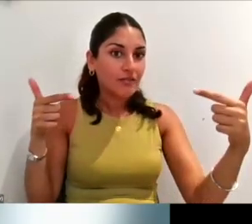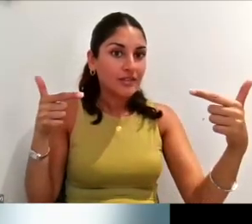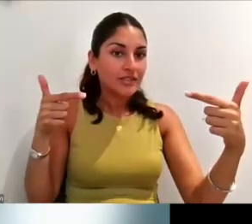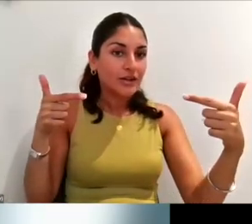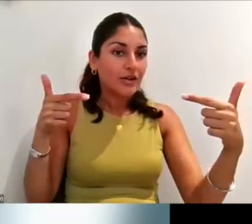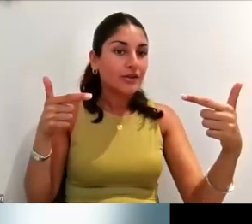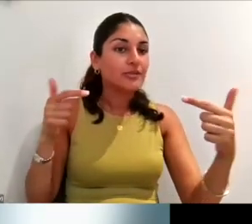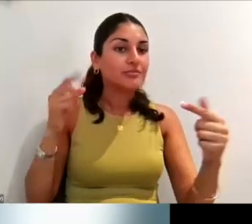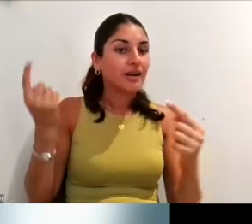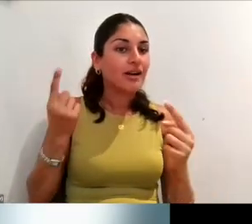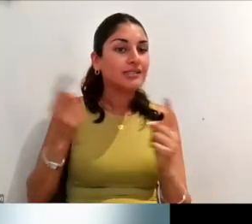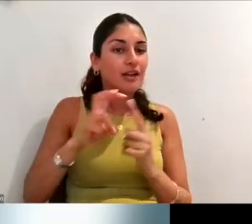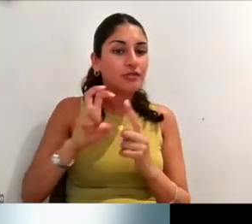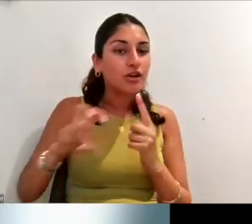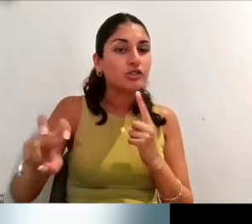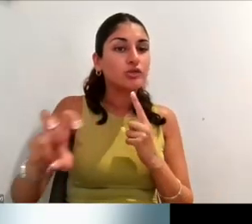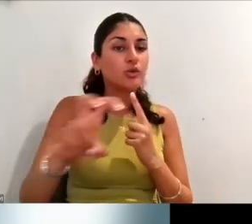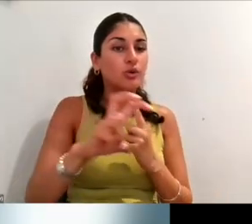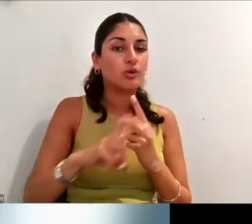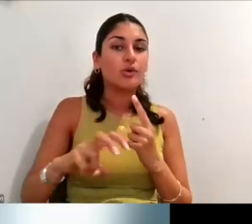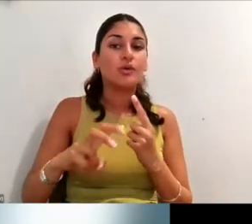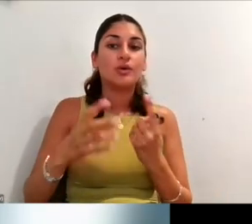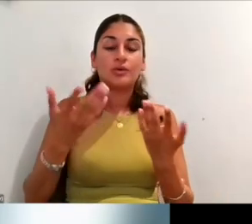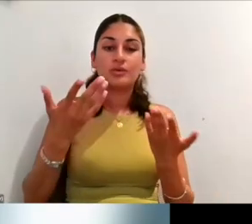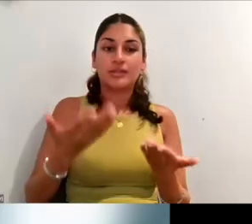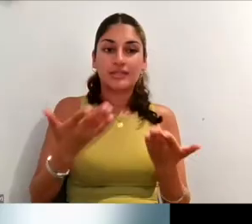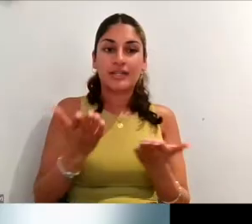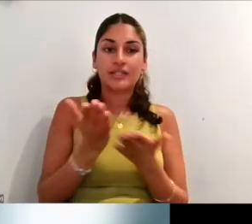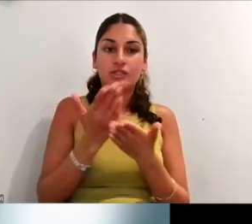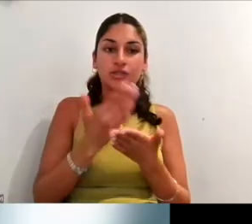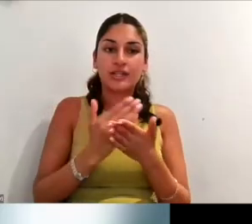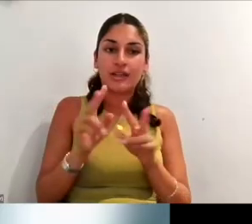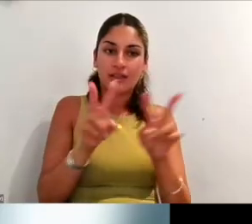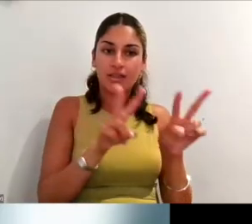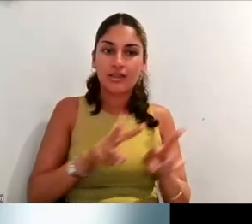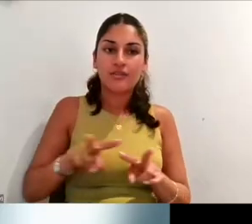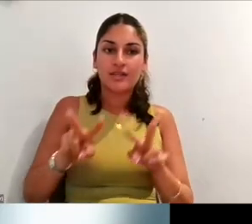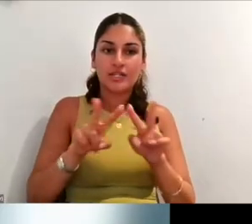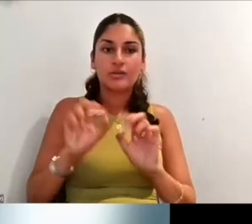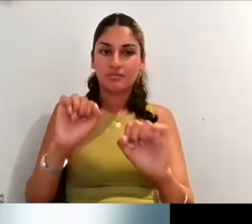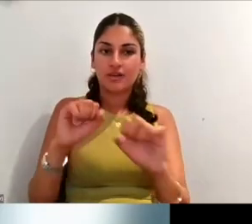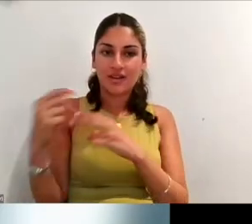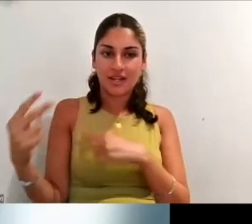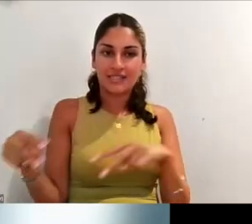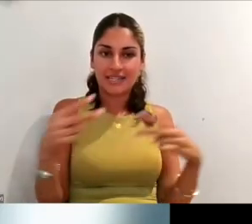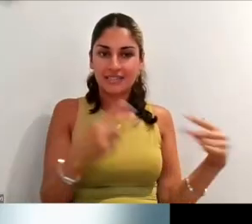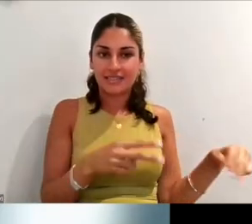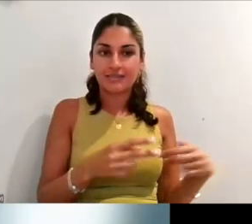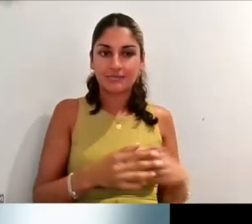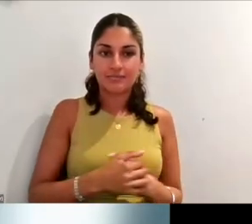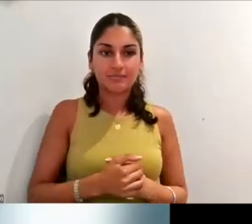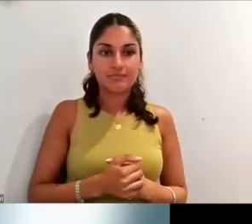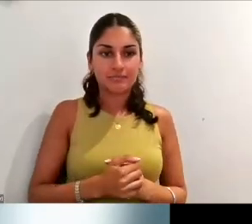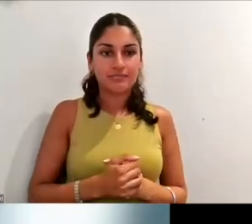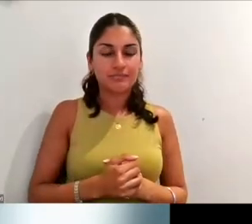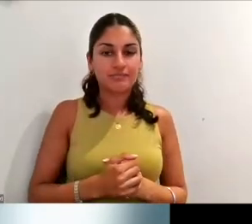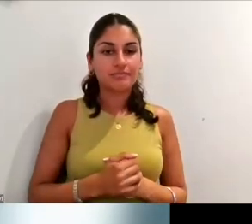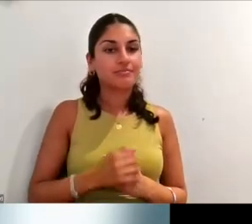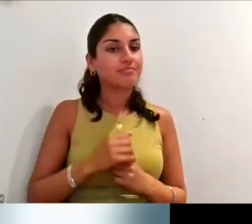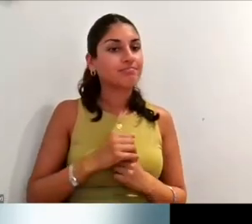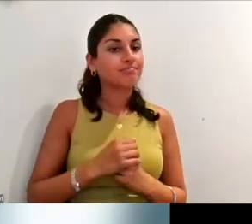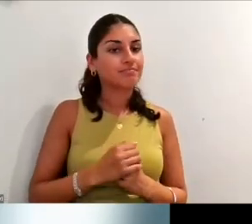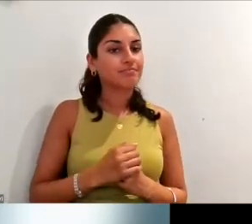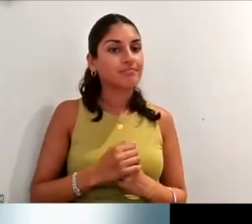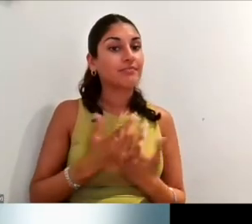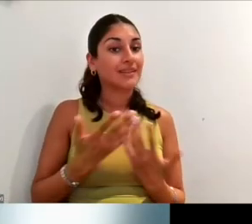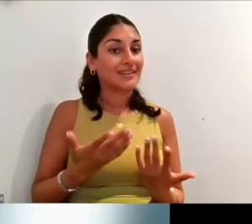working really hard, but she's with us today to share an extract of her performance, Marriage. And